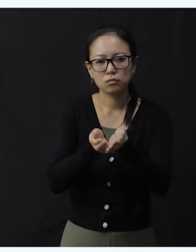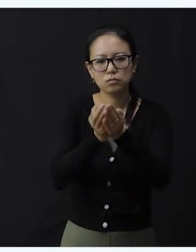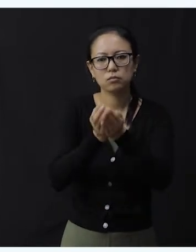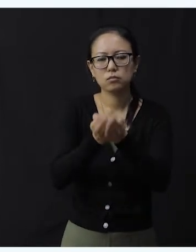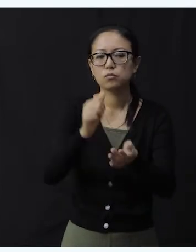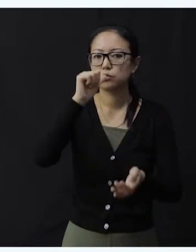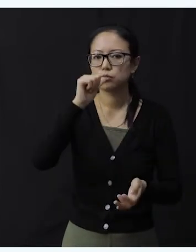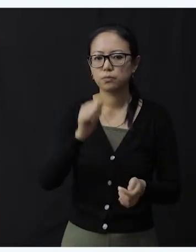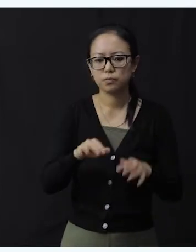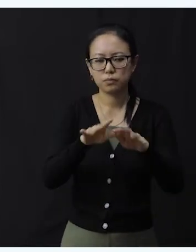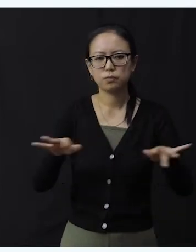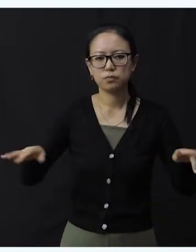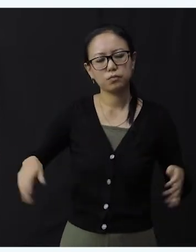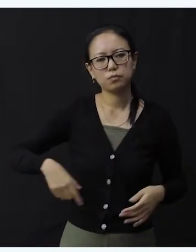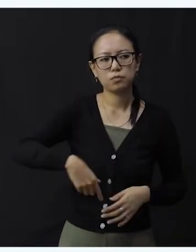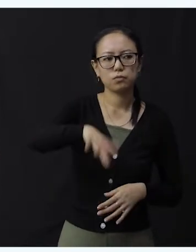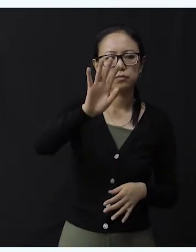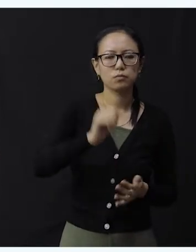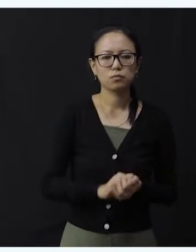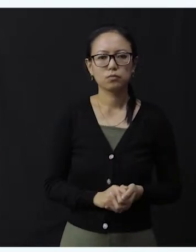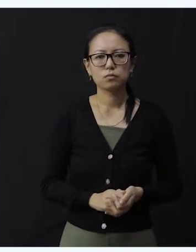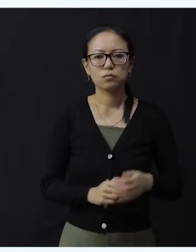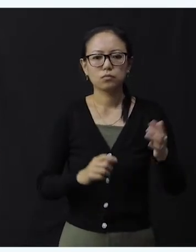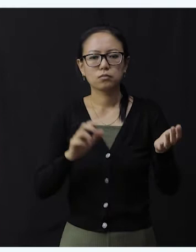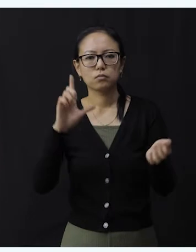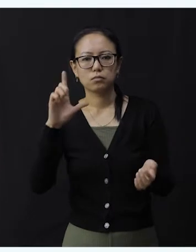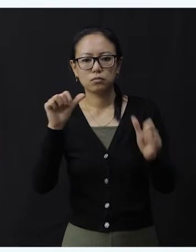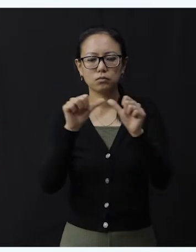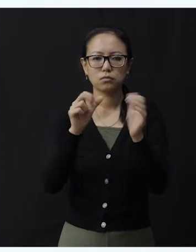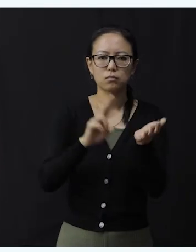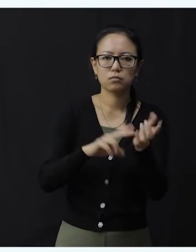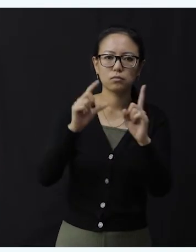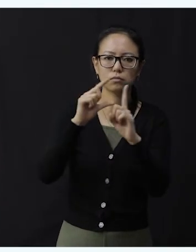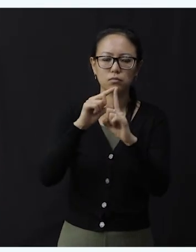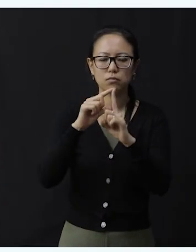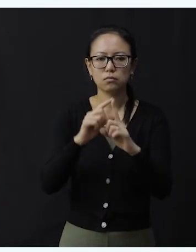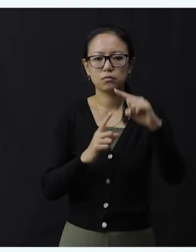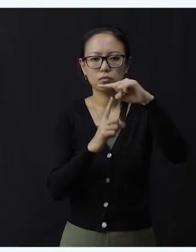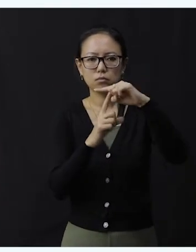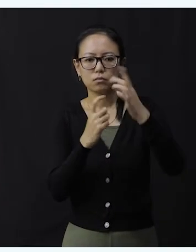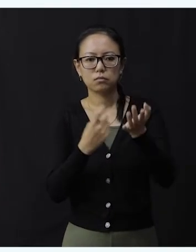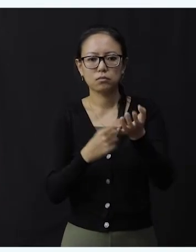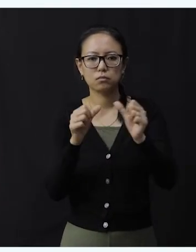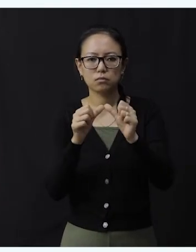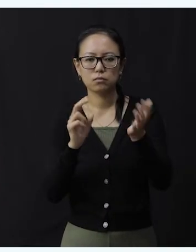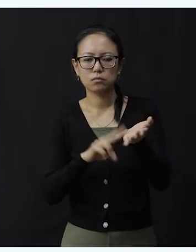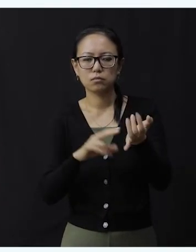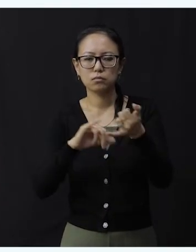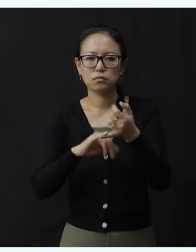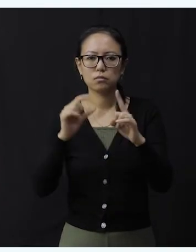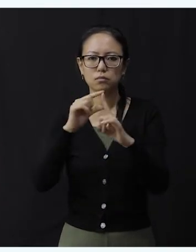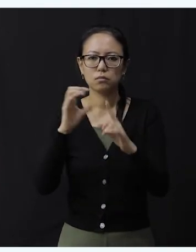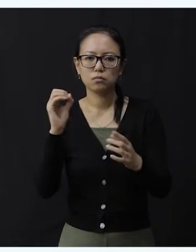Let us also discuss about what is a land transport. So the different transport, as I have told you, such as an